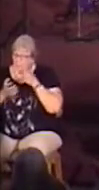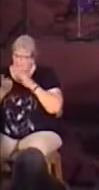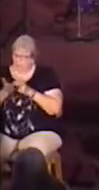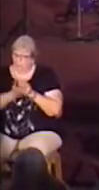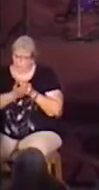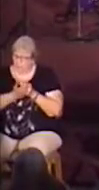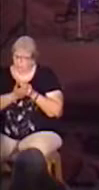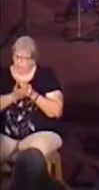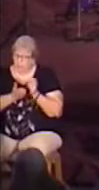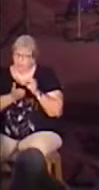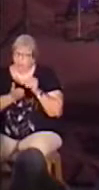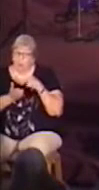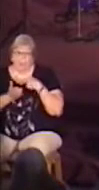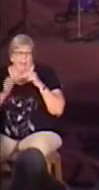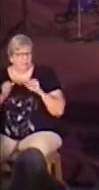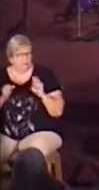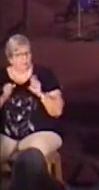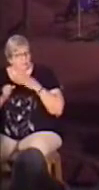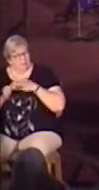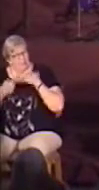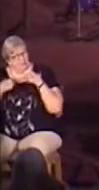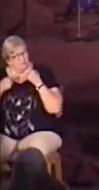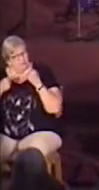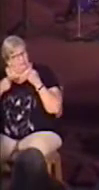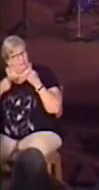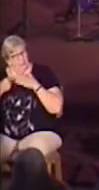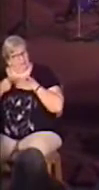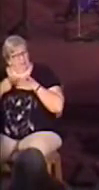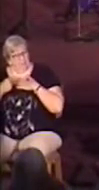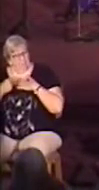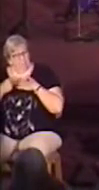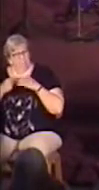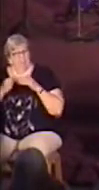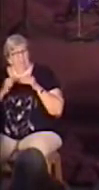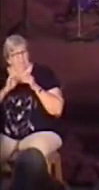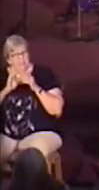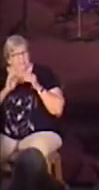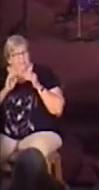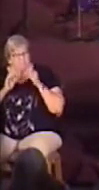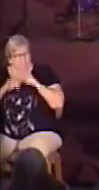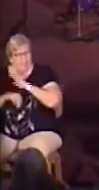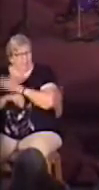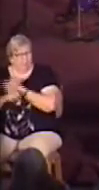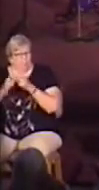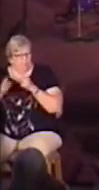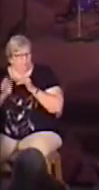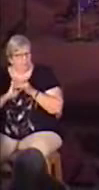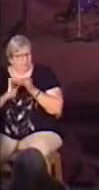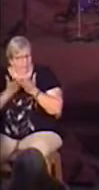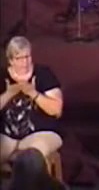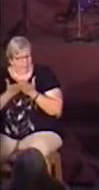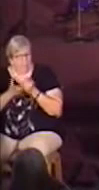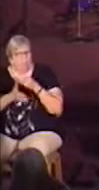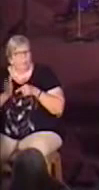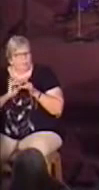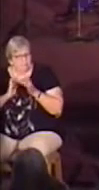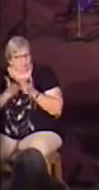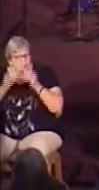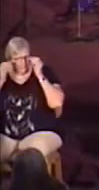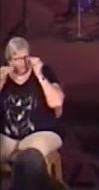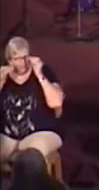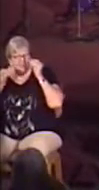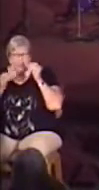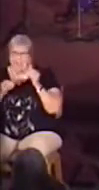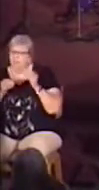is. And so I could use my strength, my doctrinal power, what I believe to be true and what the Bible teaches, and I could